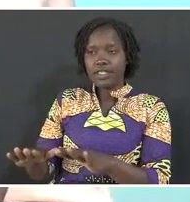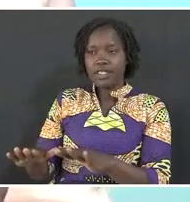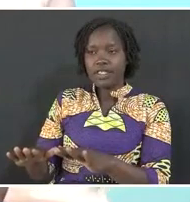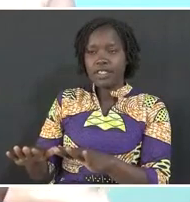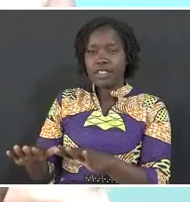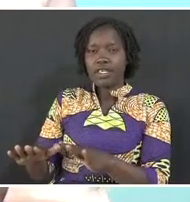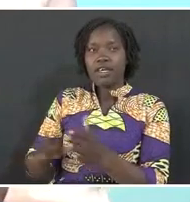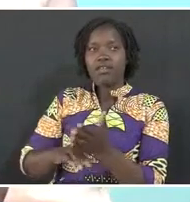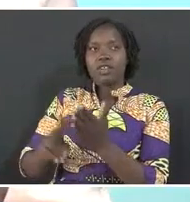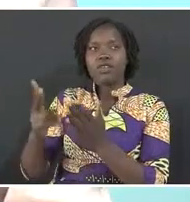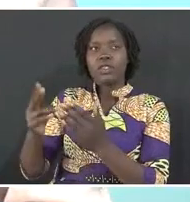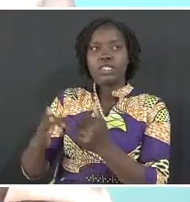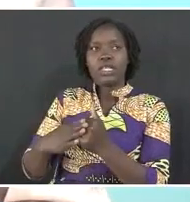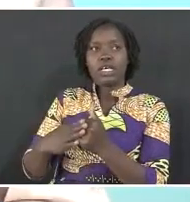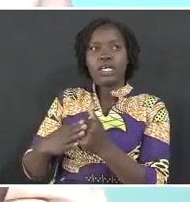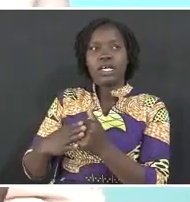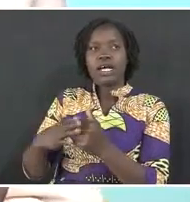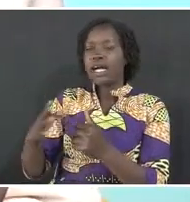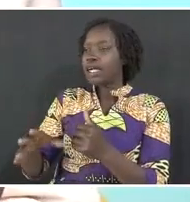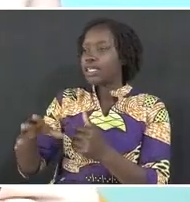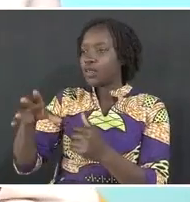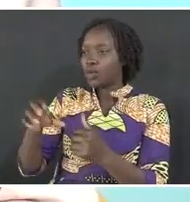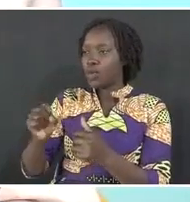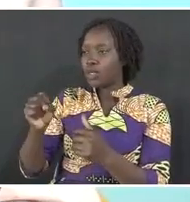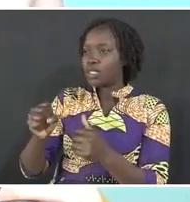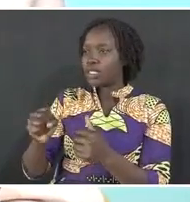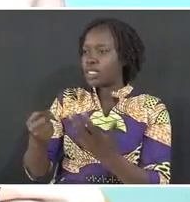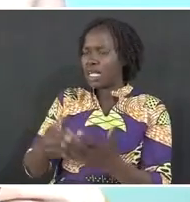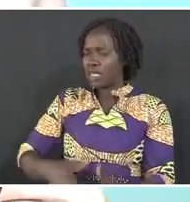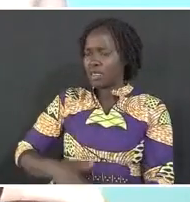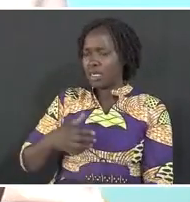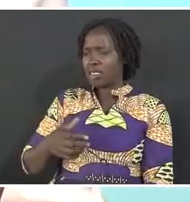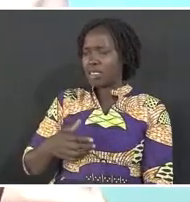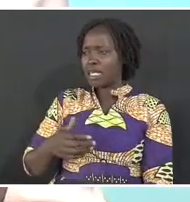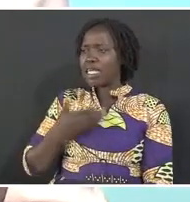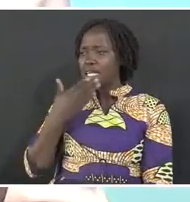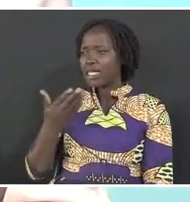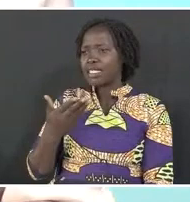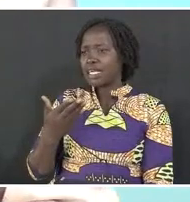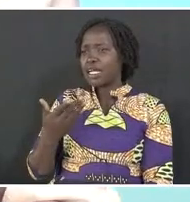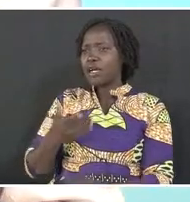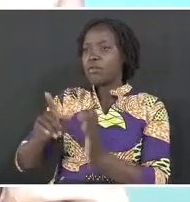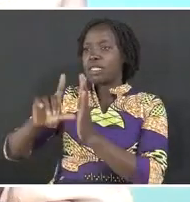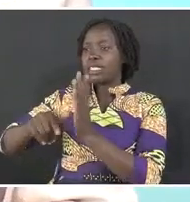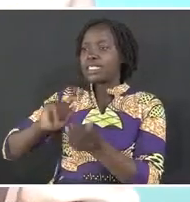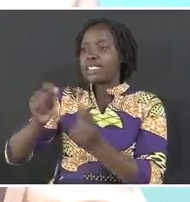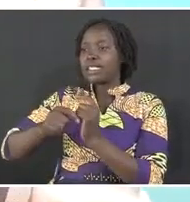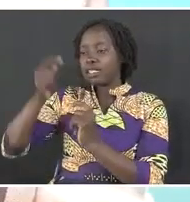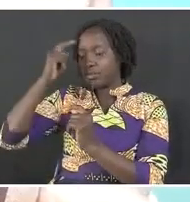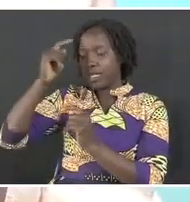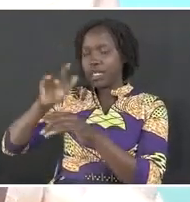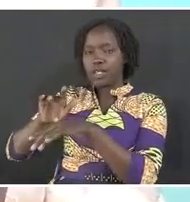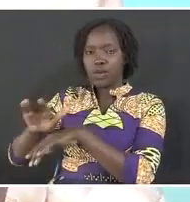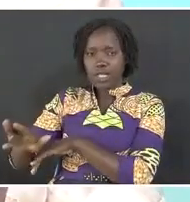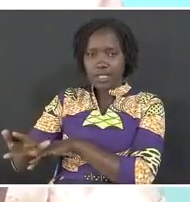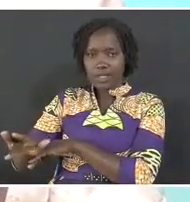Verse 29, I will not, he answered. But later he changed his mind and